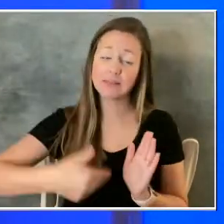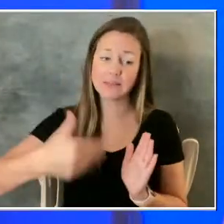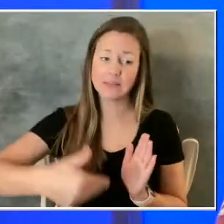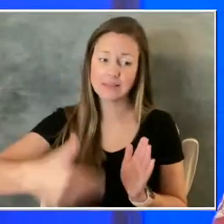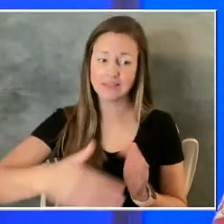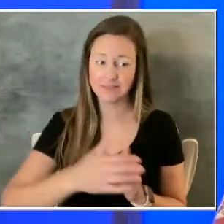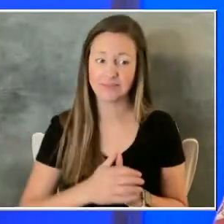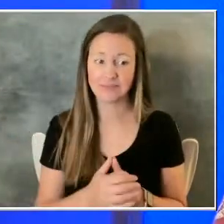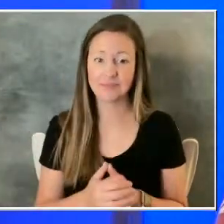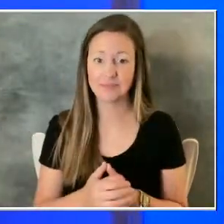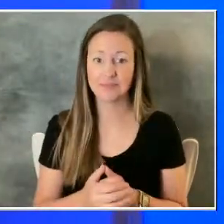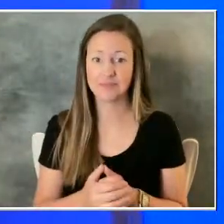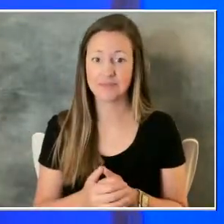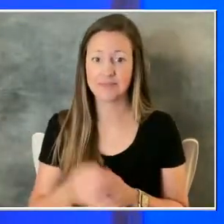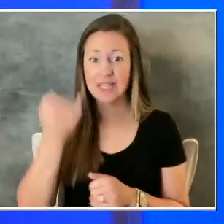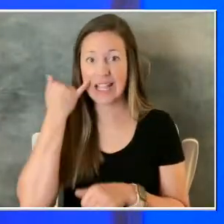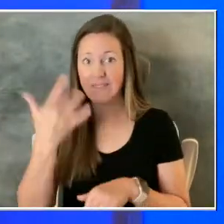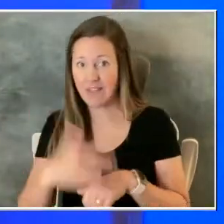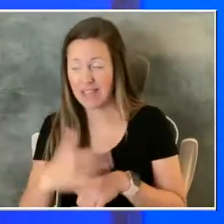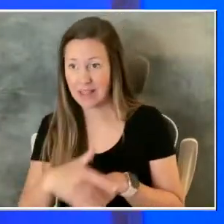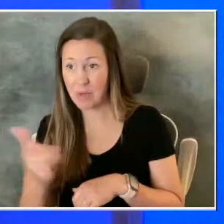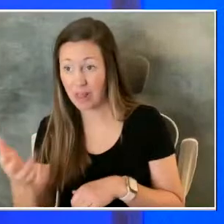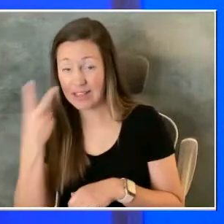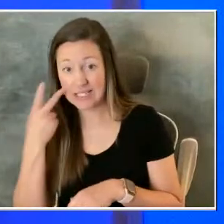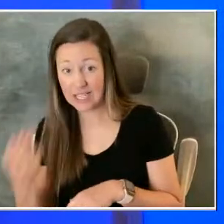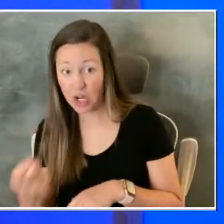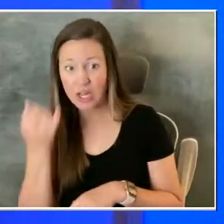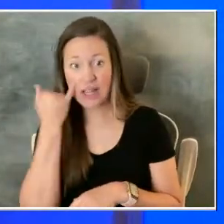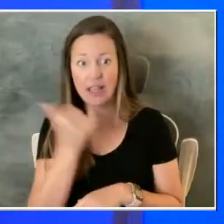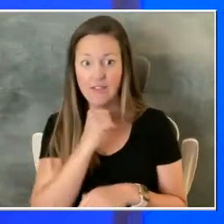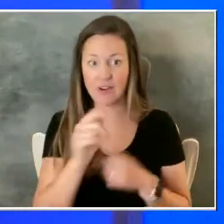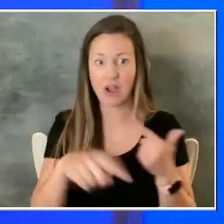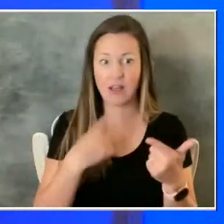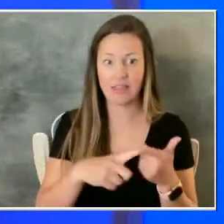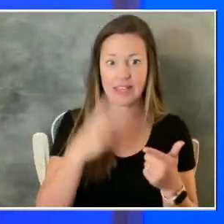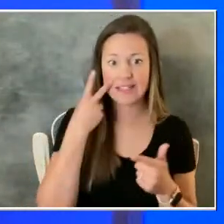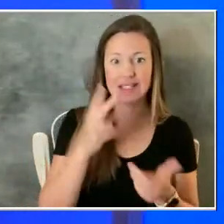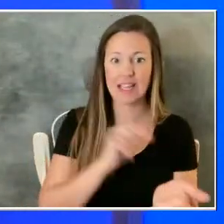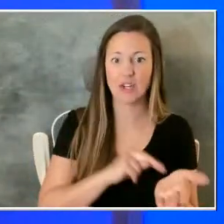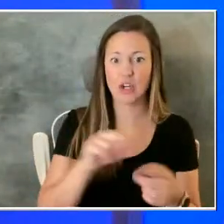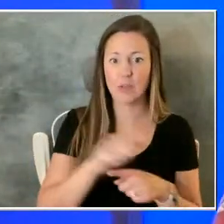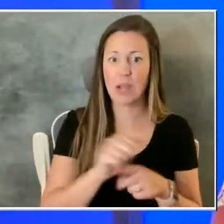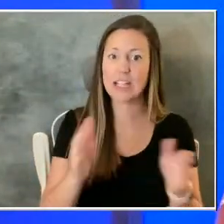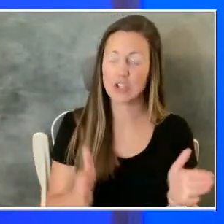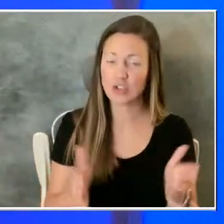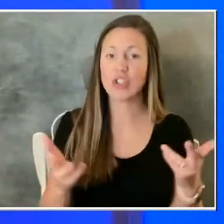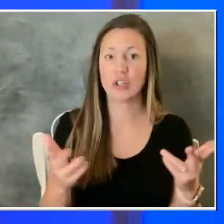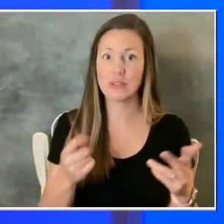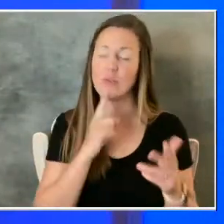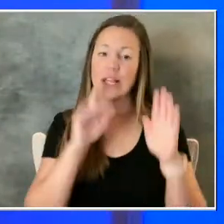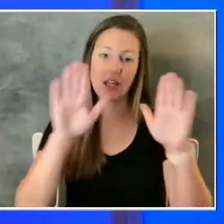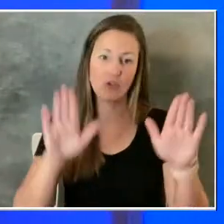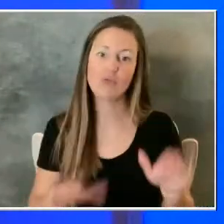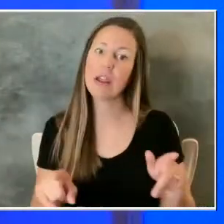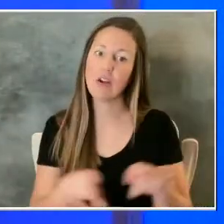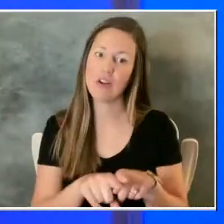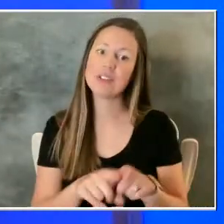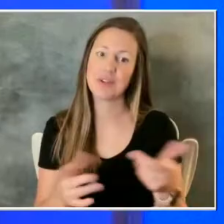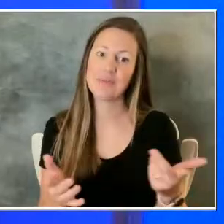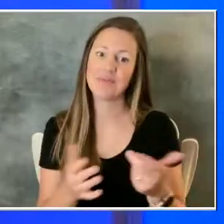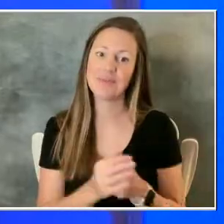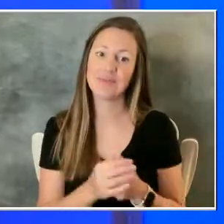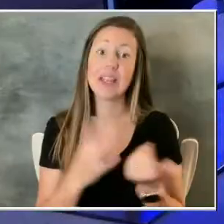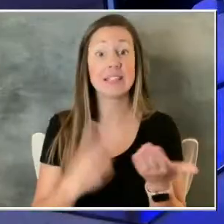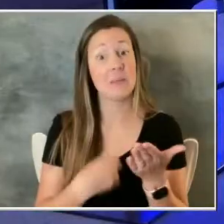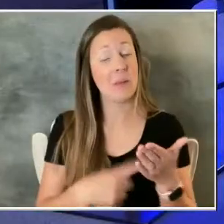her assistant, or you call them the nurse practitioner. Yeah, who are great right, also, yeah. which is closer to my home sometimes, so it's nice.